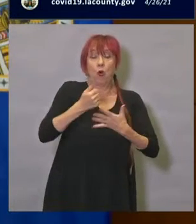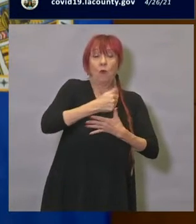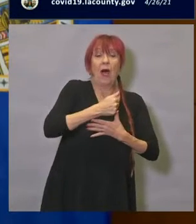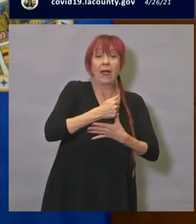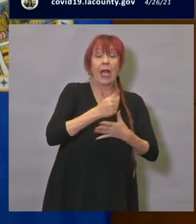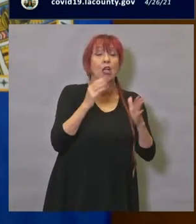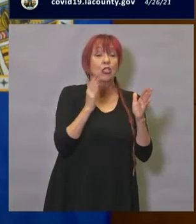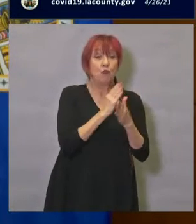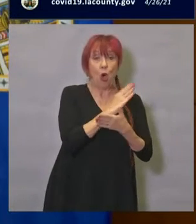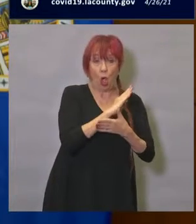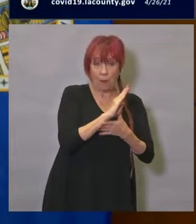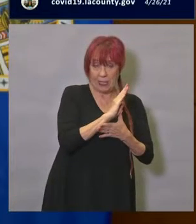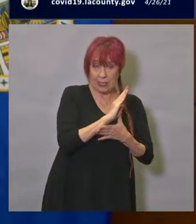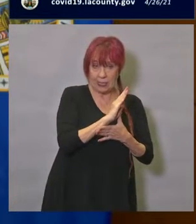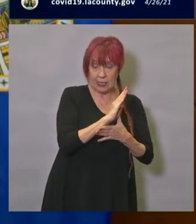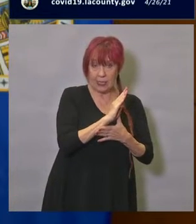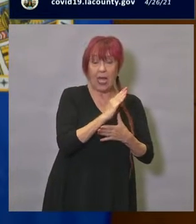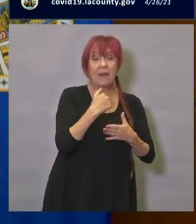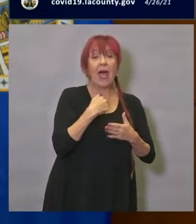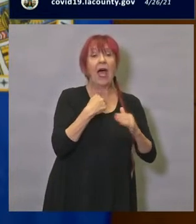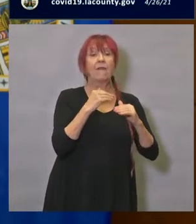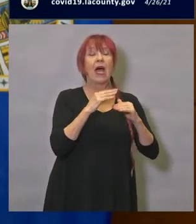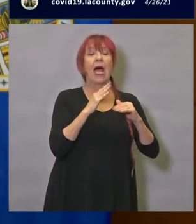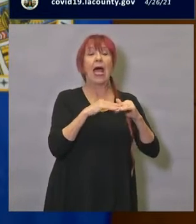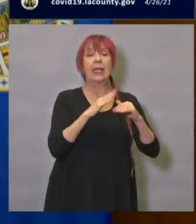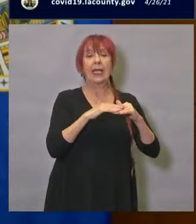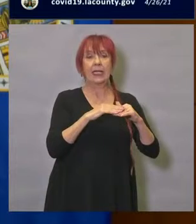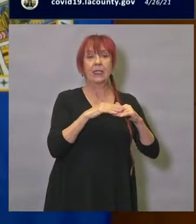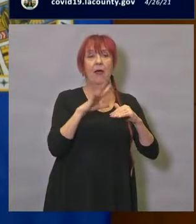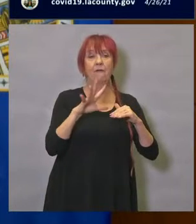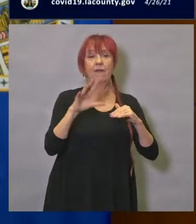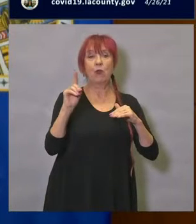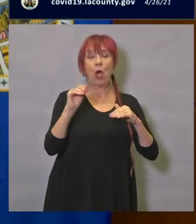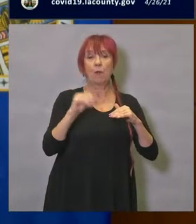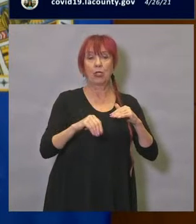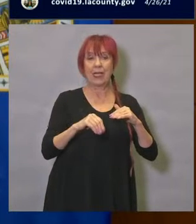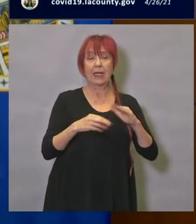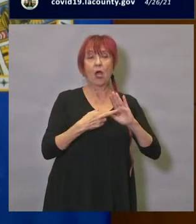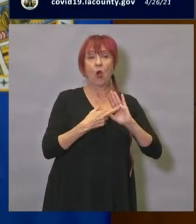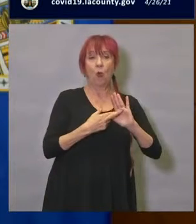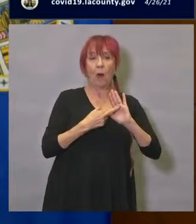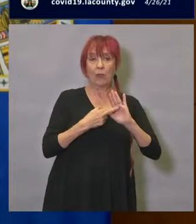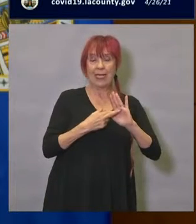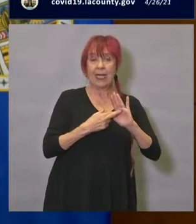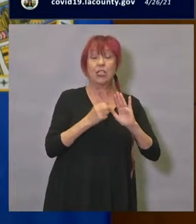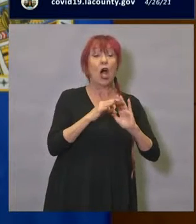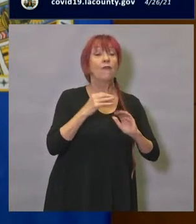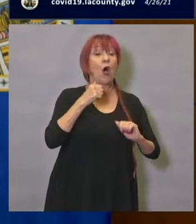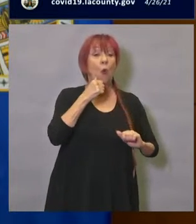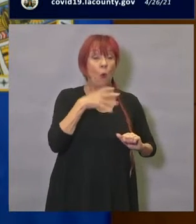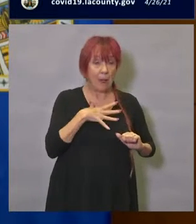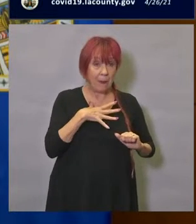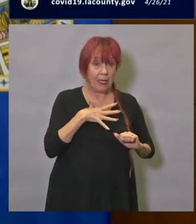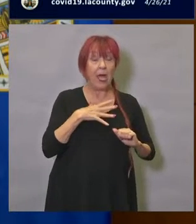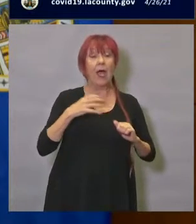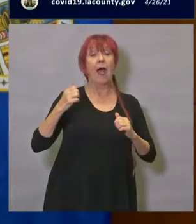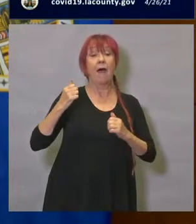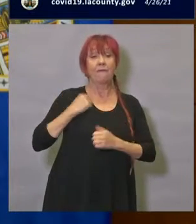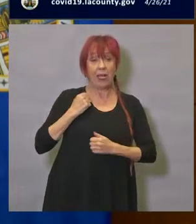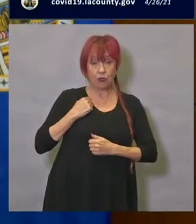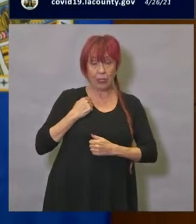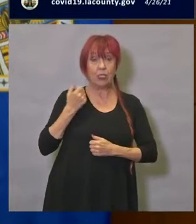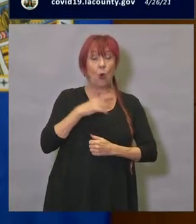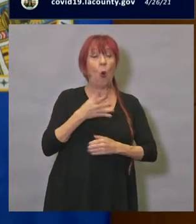business entities that have at least 51% representation of women, veterans, or are